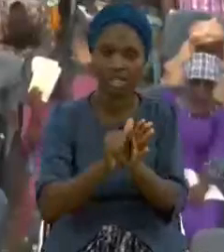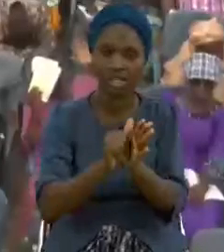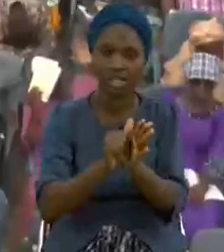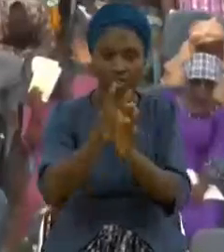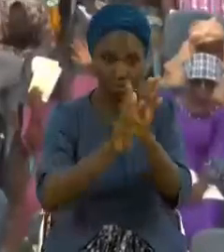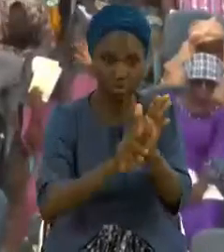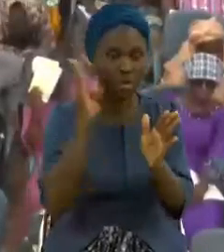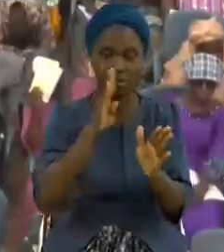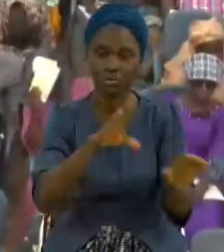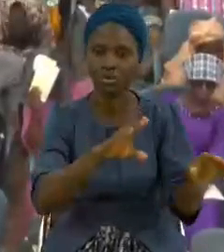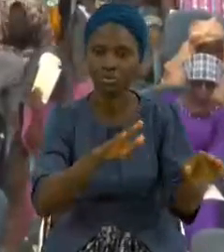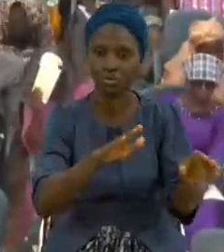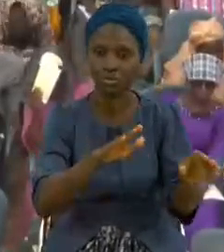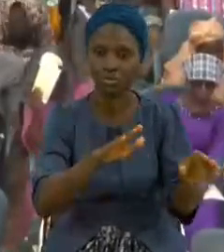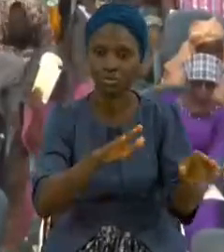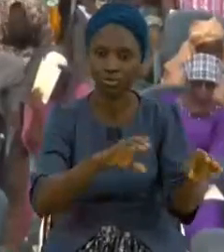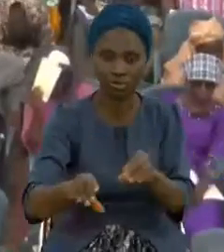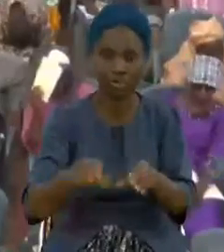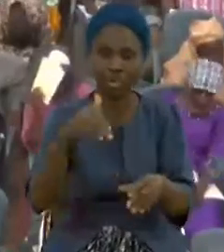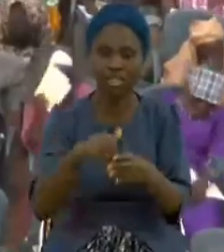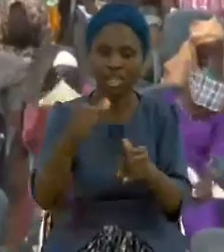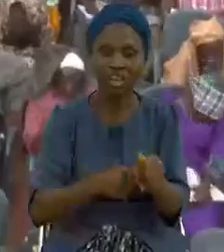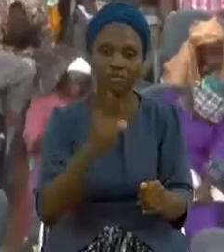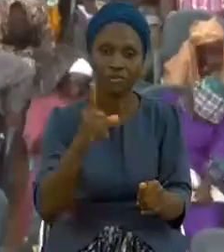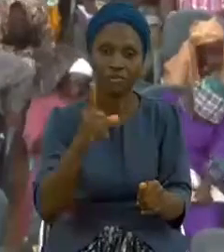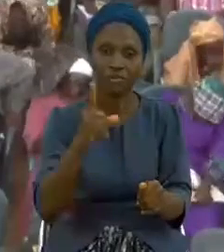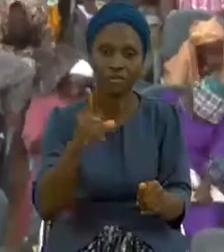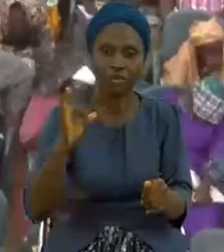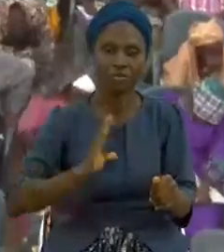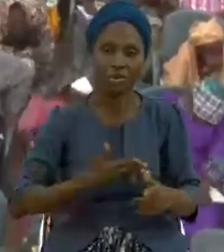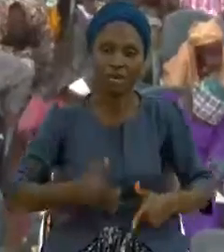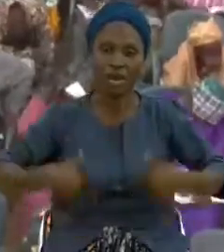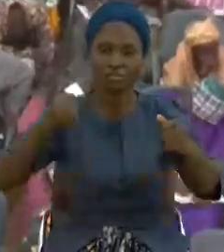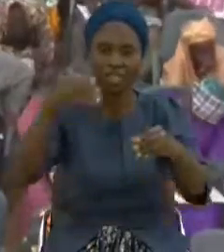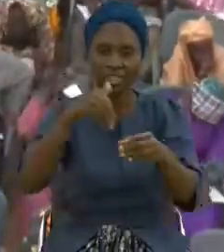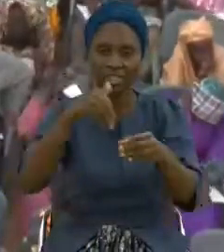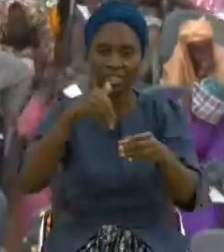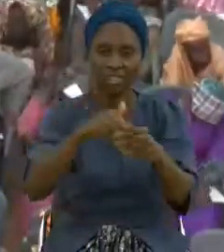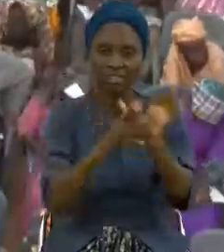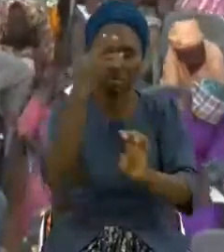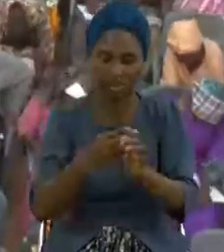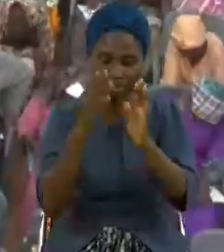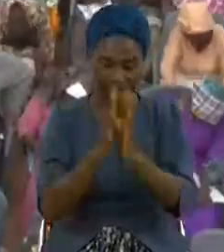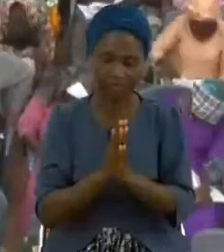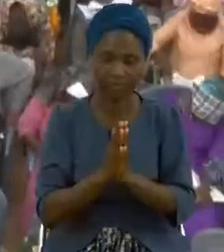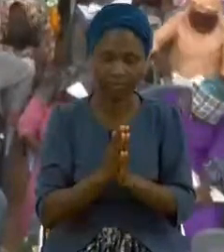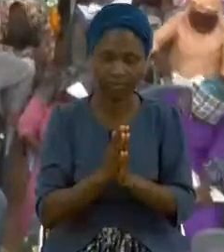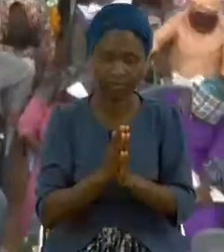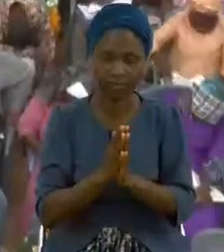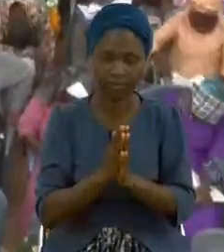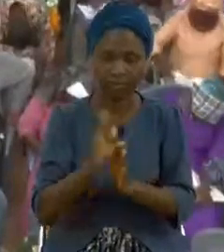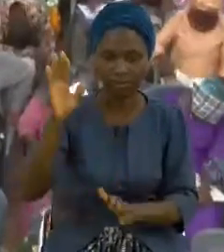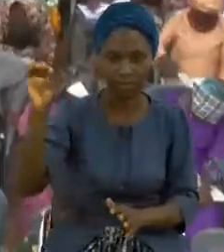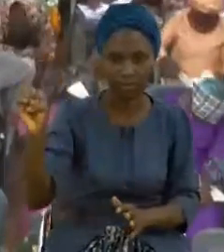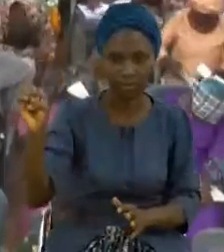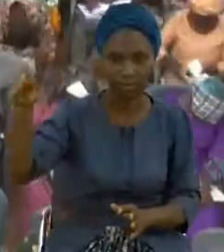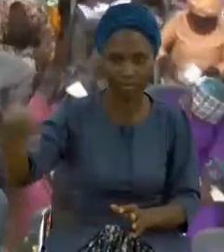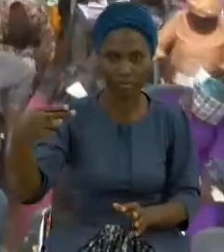Jesus' name. Ephesians chapter 5, verse 26.